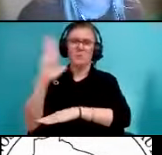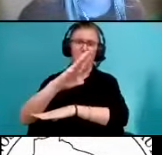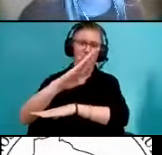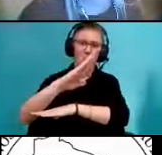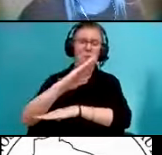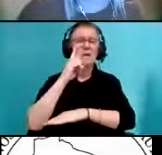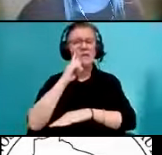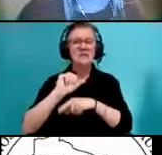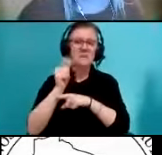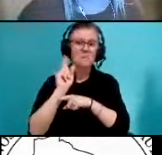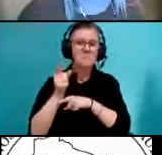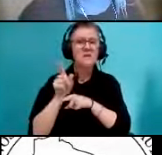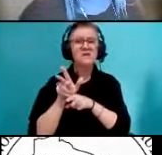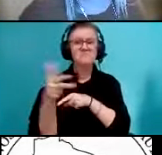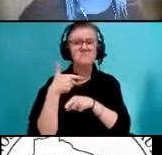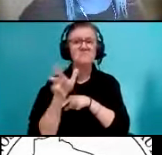probably a 10-minute